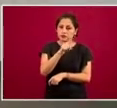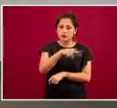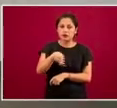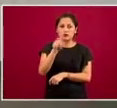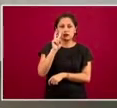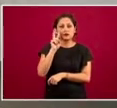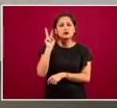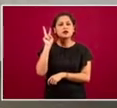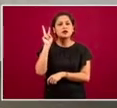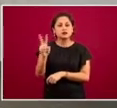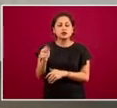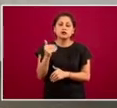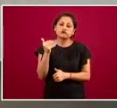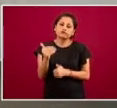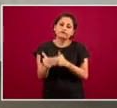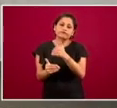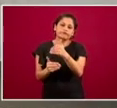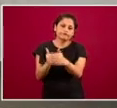information.